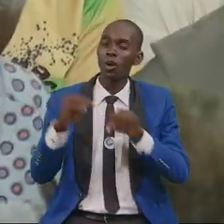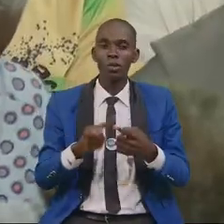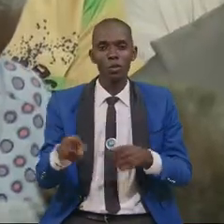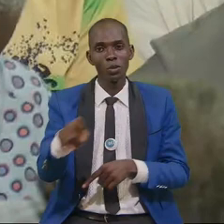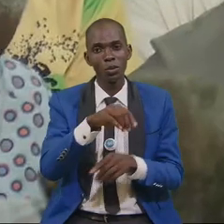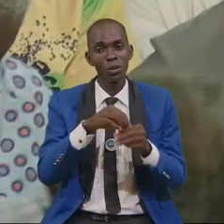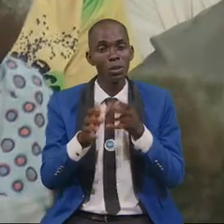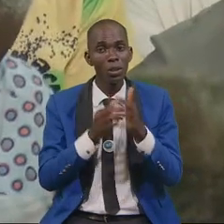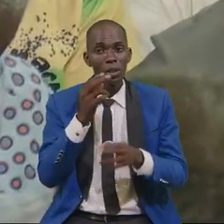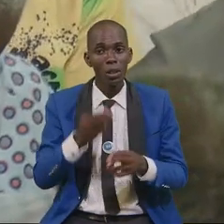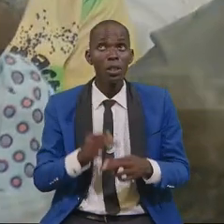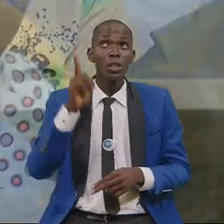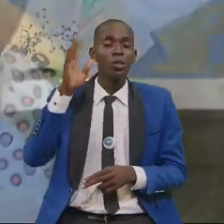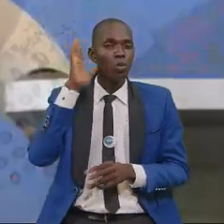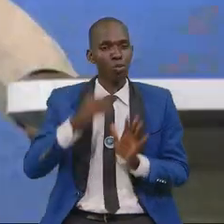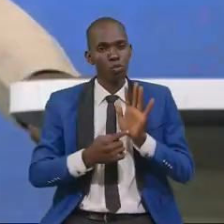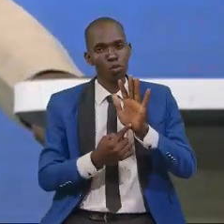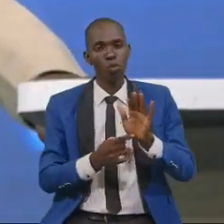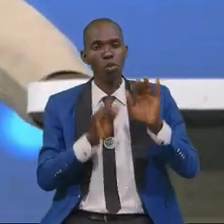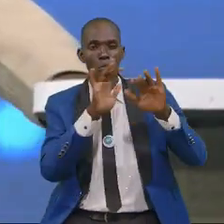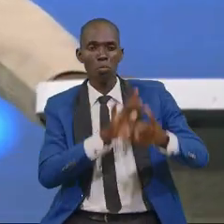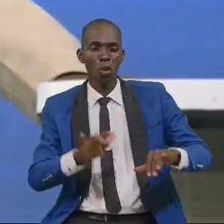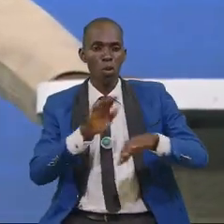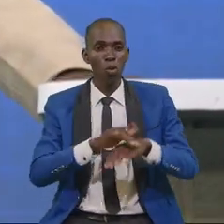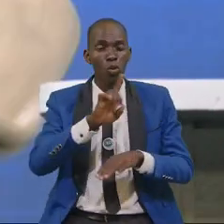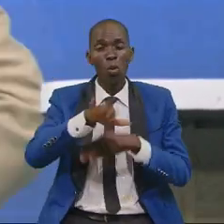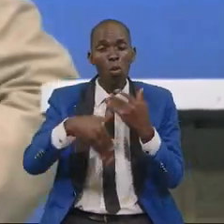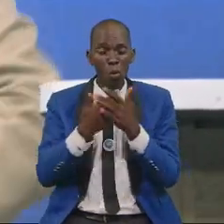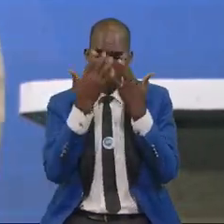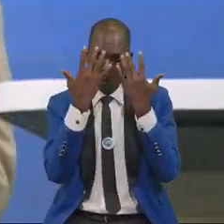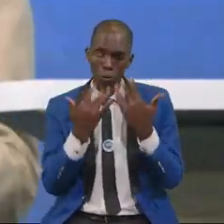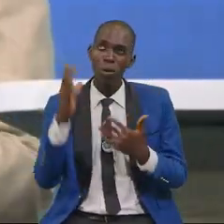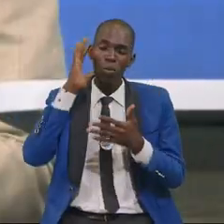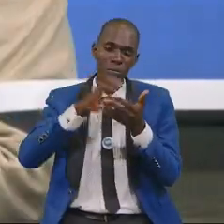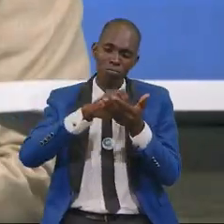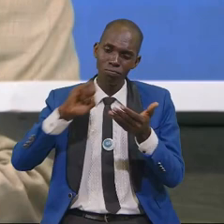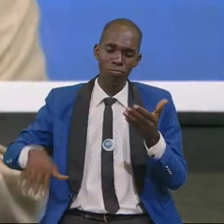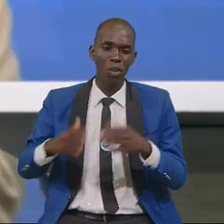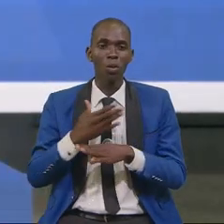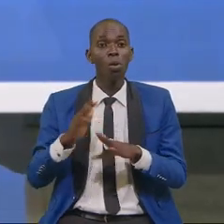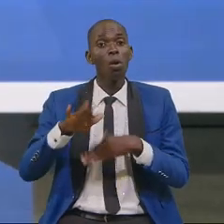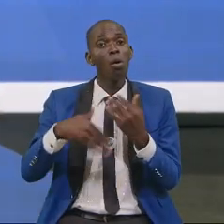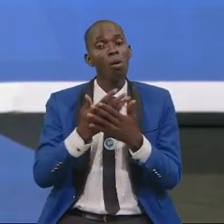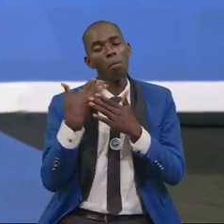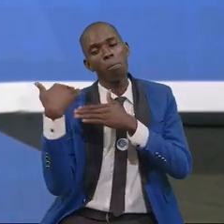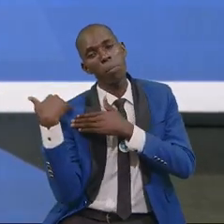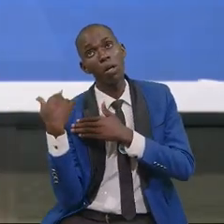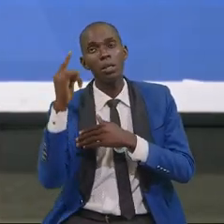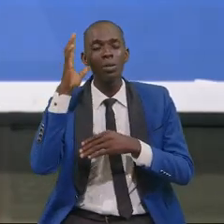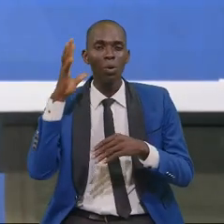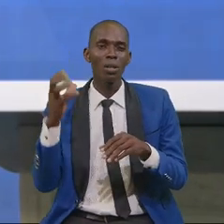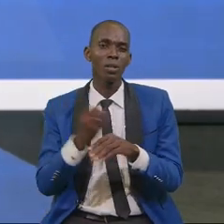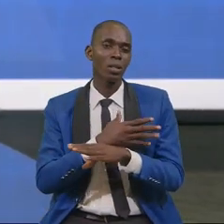will have mercy on you. All your sorrows he'll take away, all your burden he'll take away,